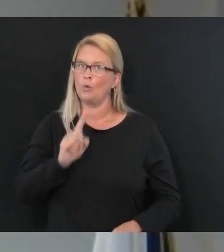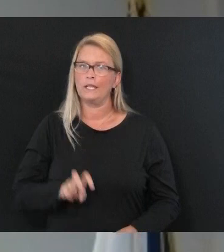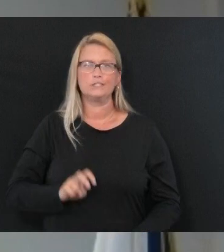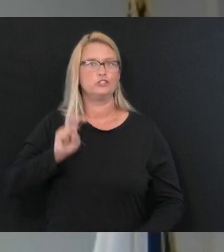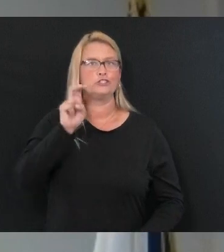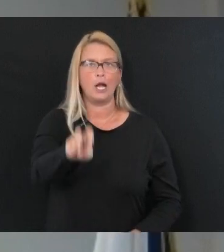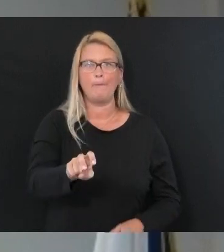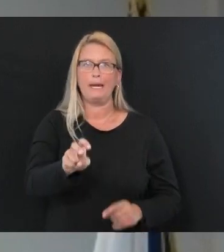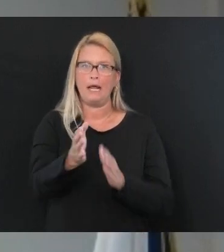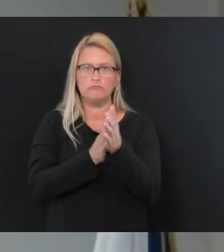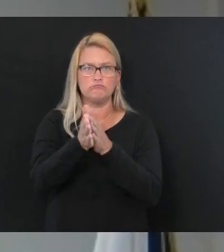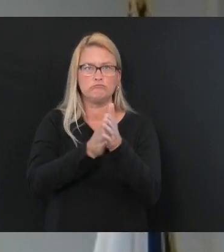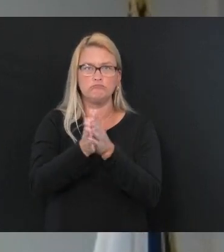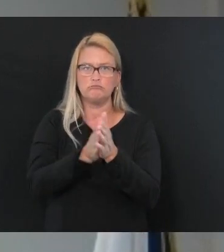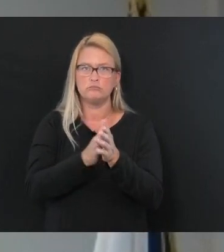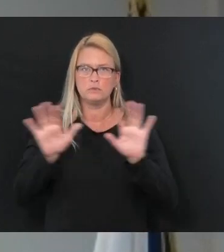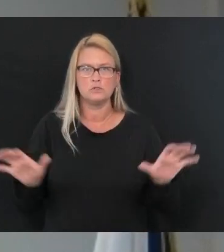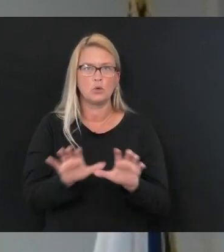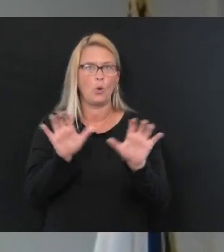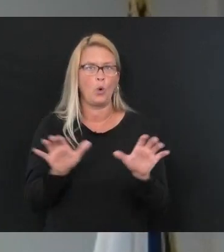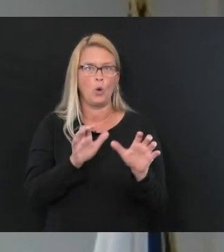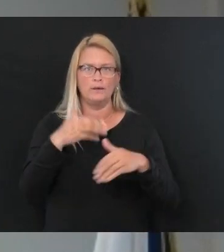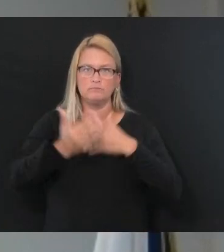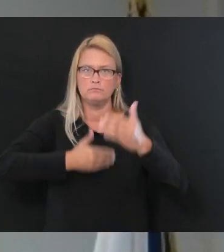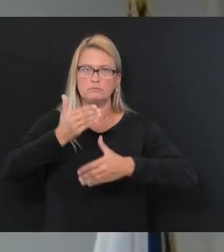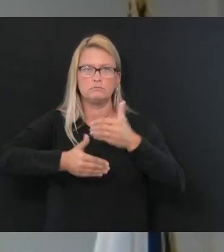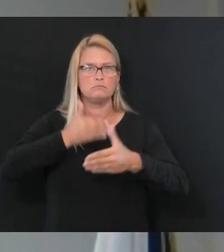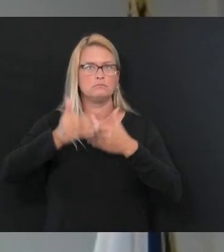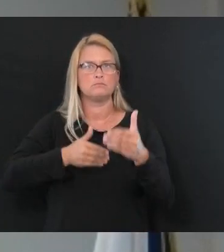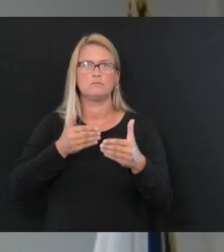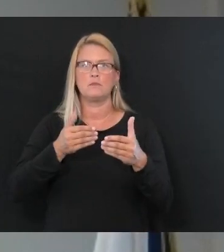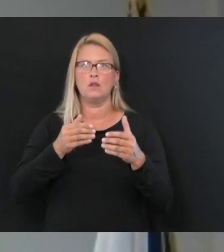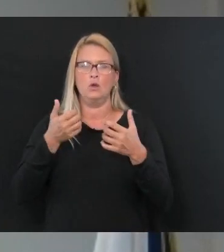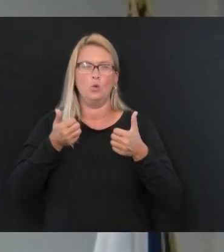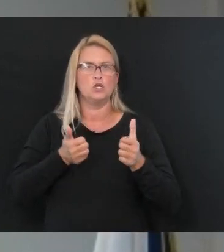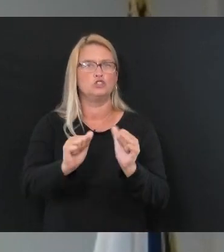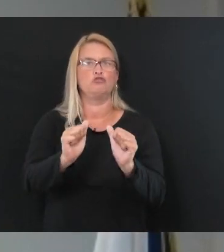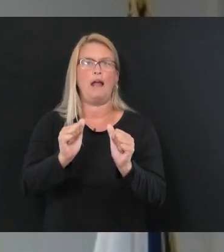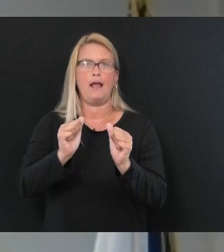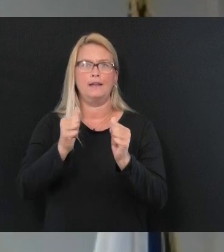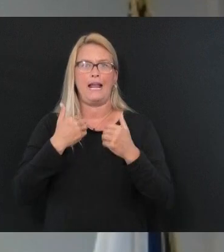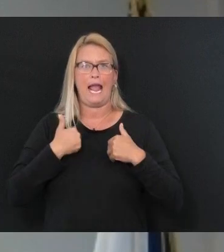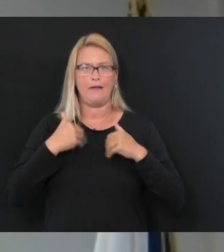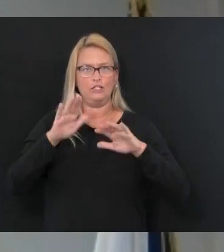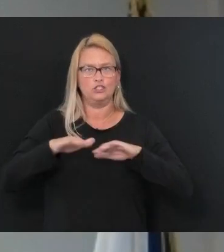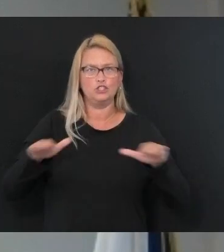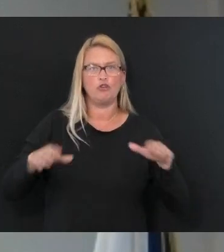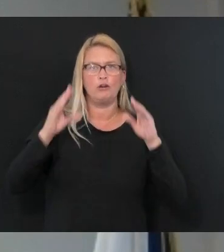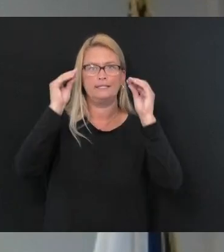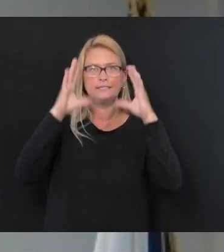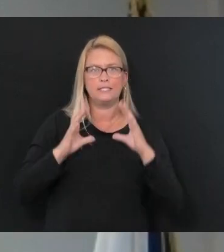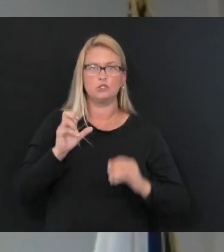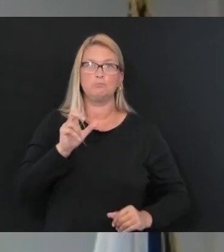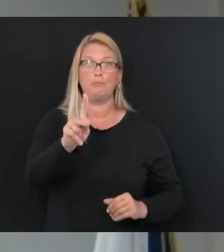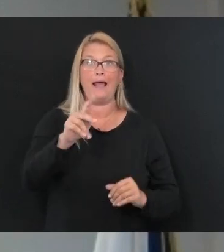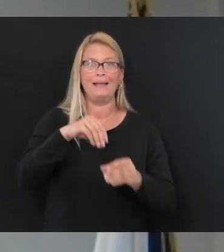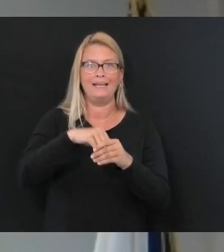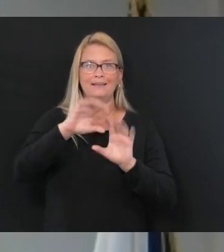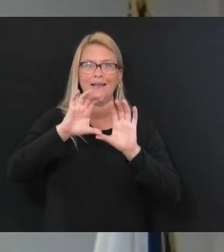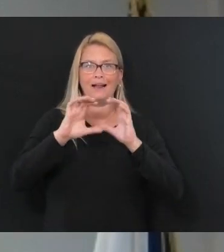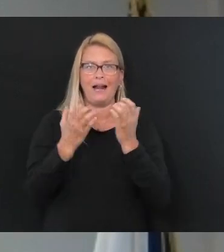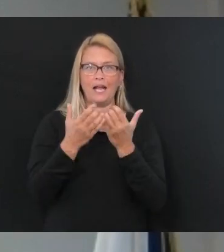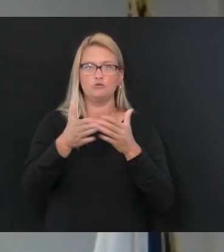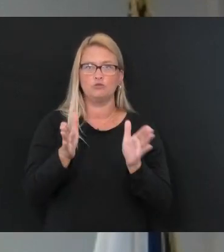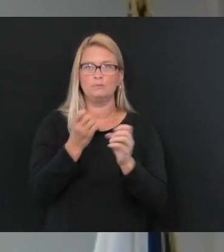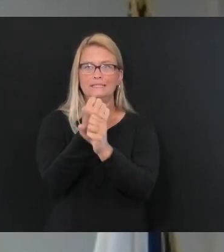proactive and doing something that's very innovative with regard to trying to get children and teachers into the classroom in a safe